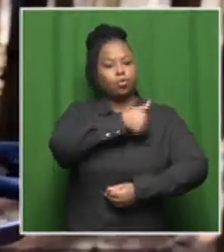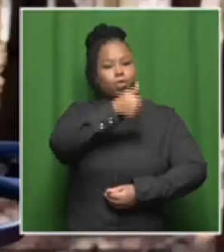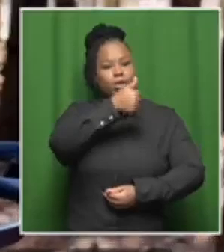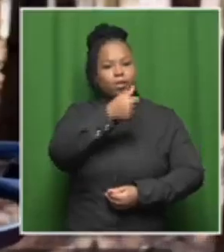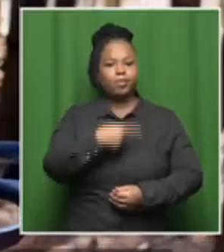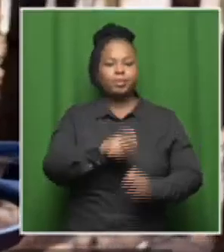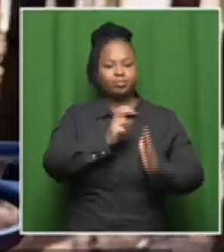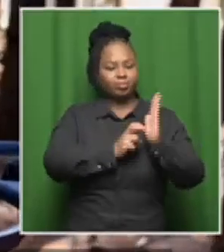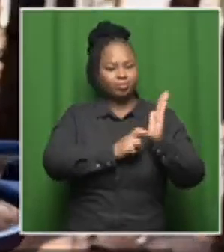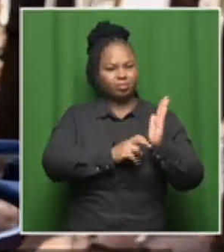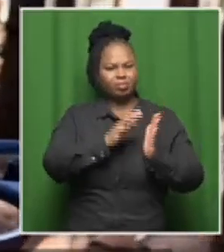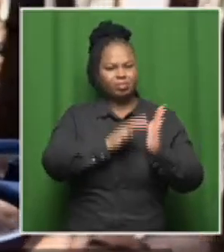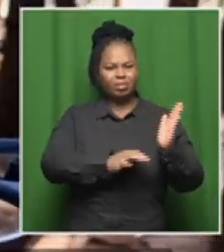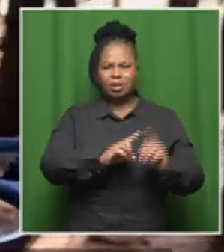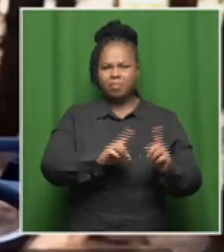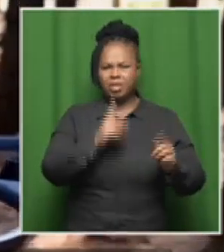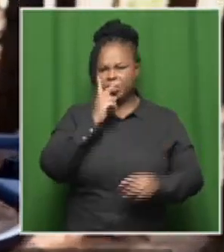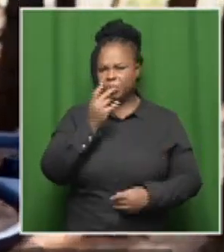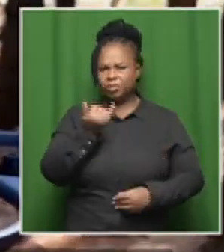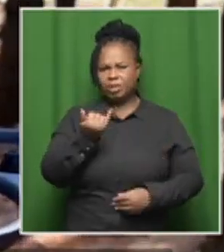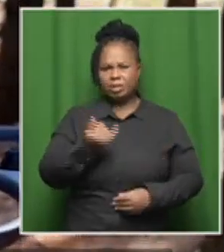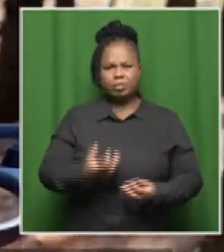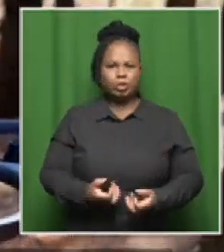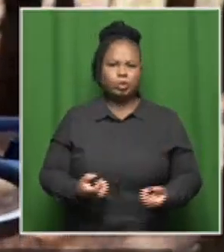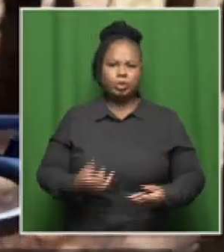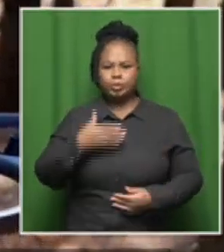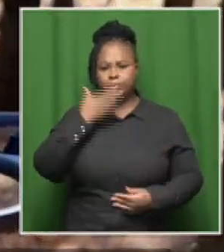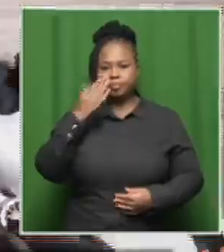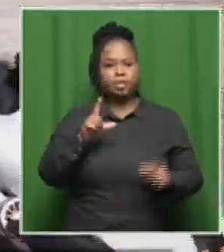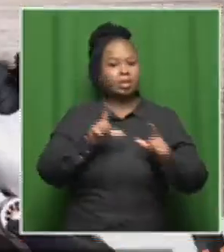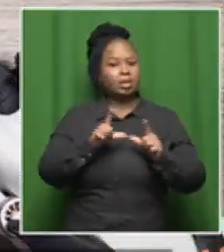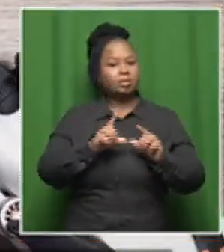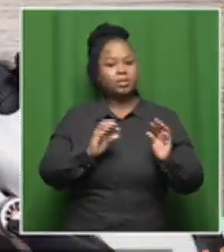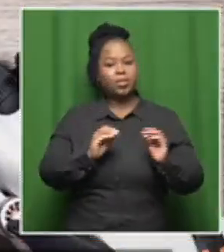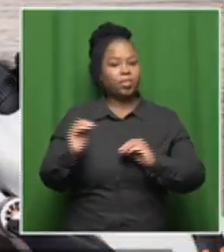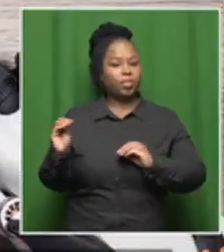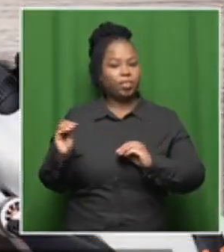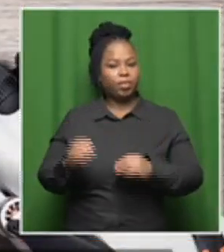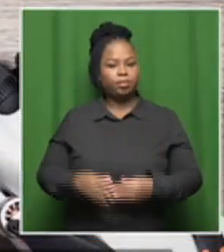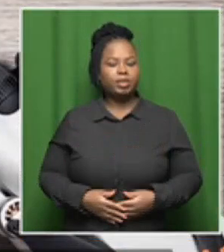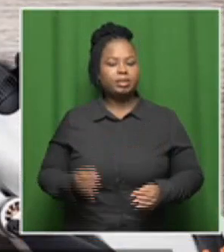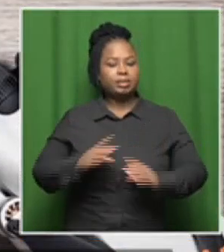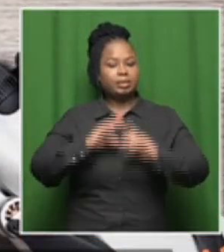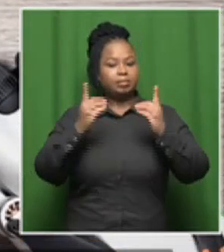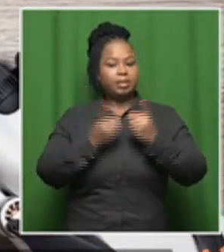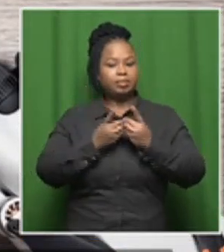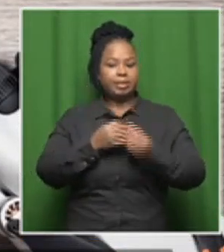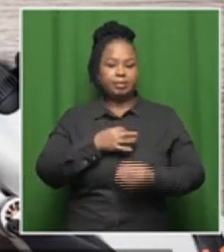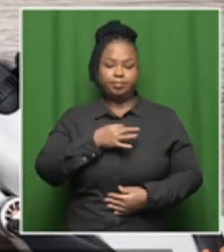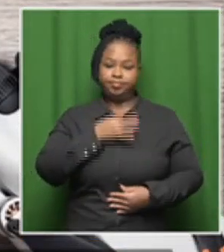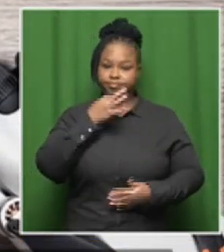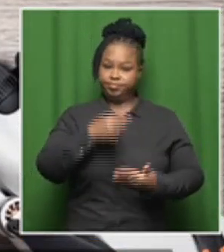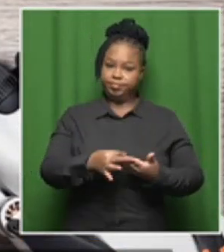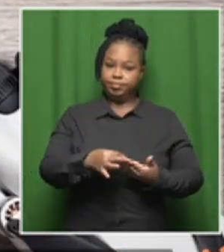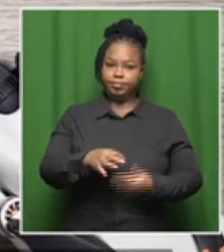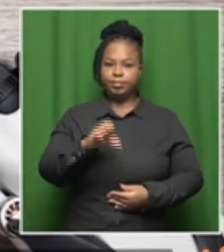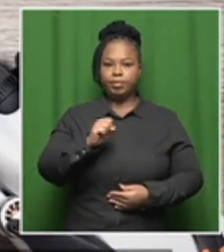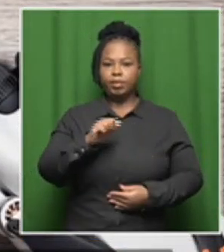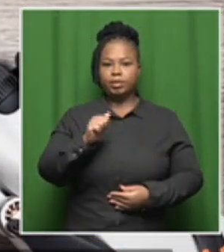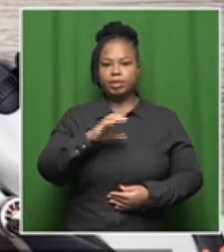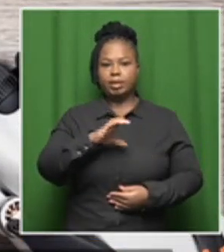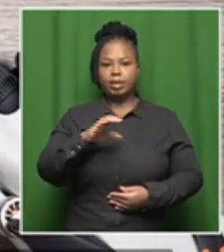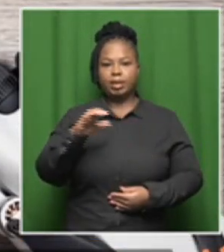drones but is seen as under-resourced, causing licensing delays. The department suggests that SACAA's approach